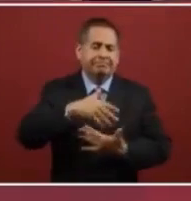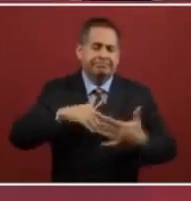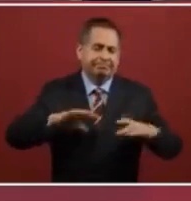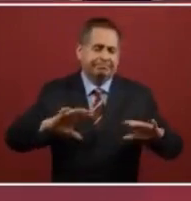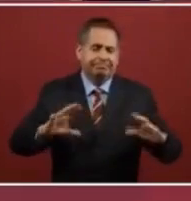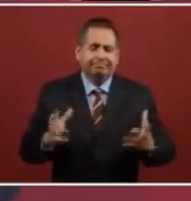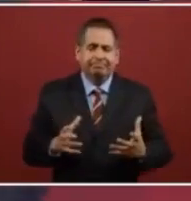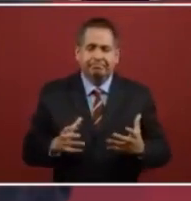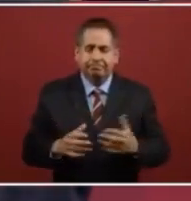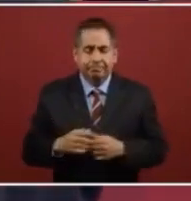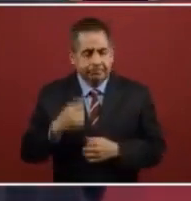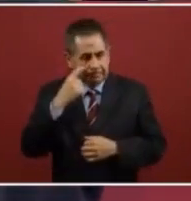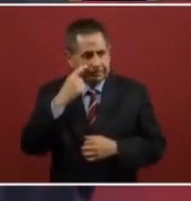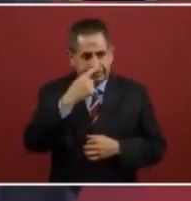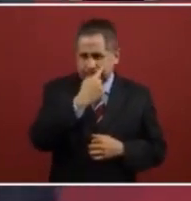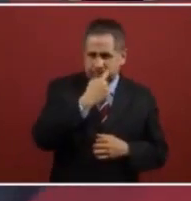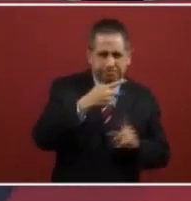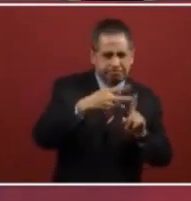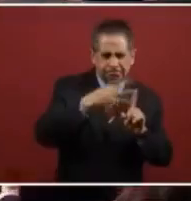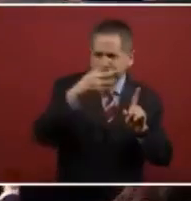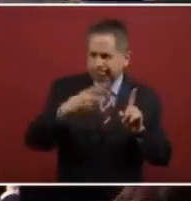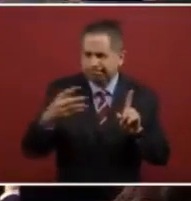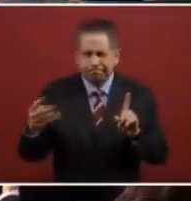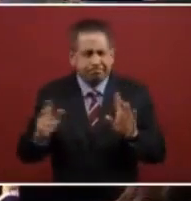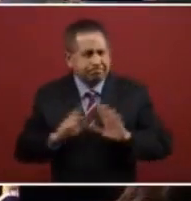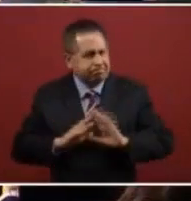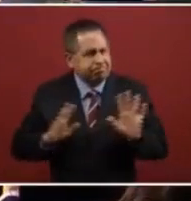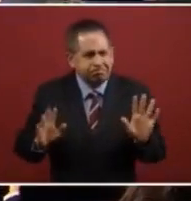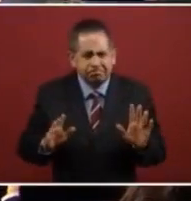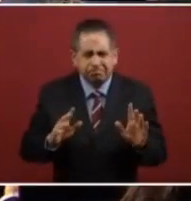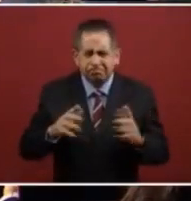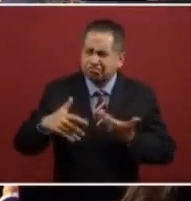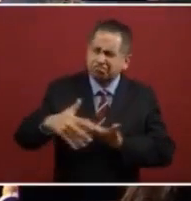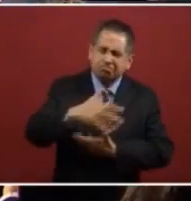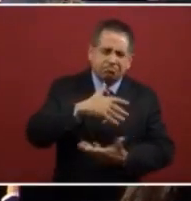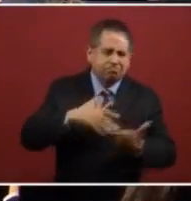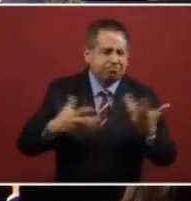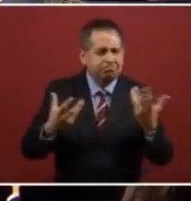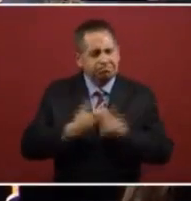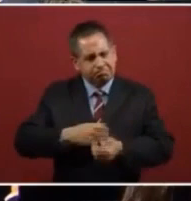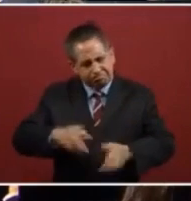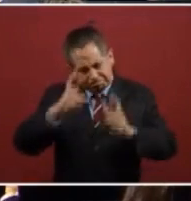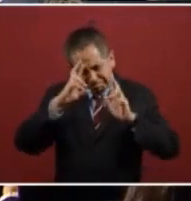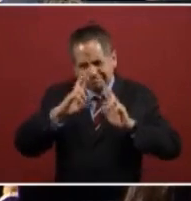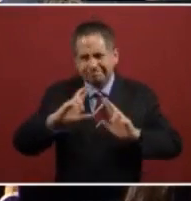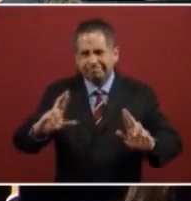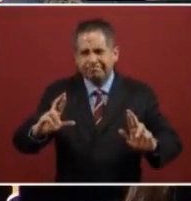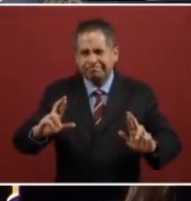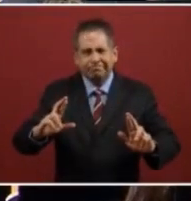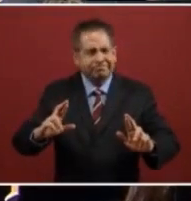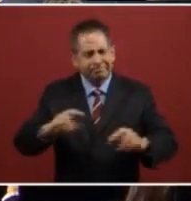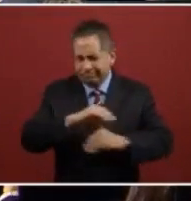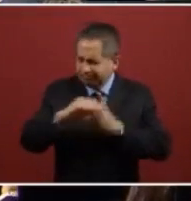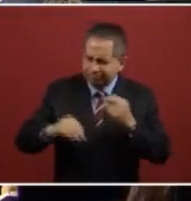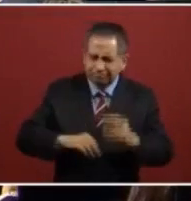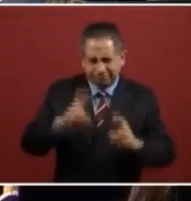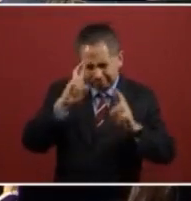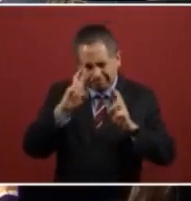de todas las preferencias sexuales. of all the sexual preferences, Así. like that, you know,